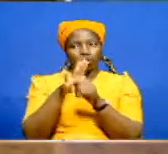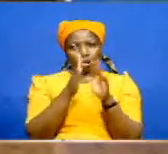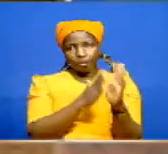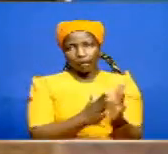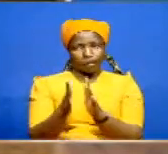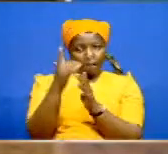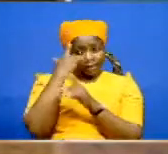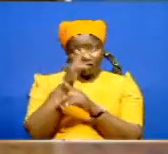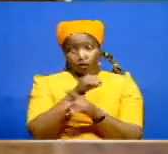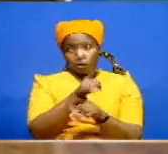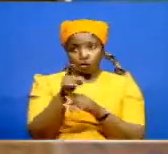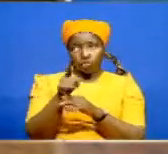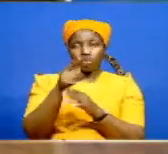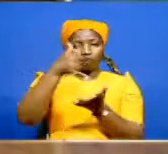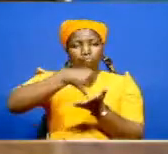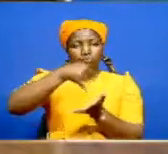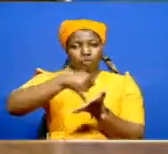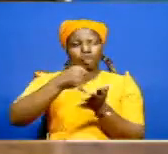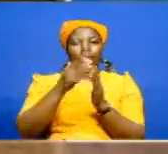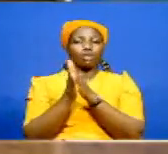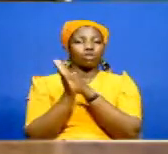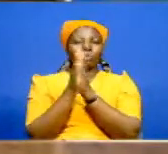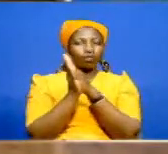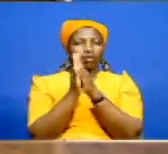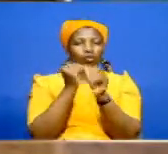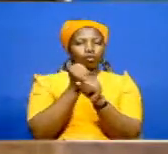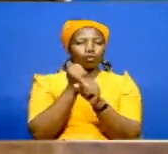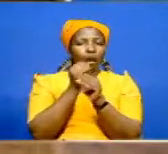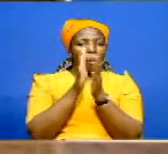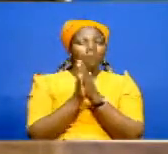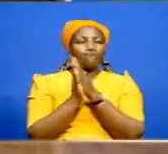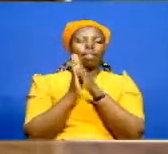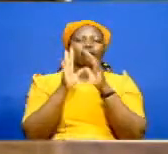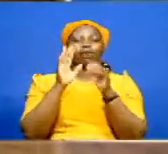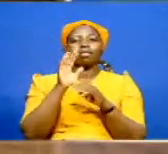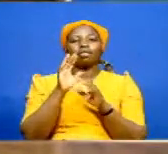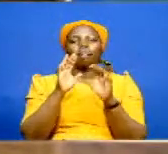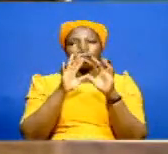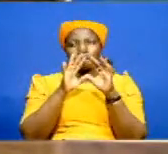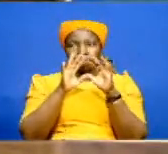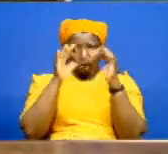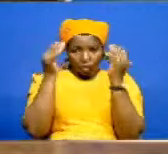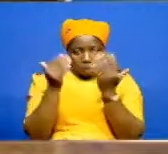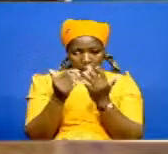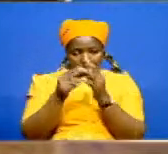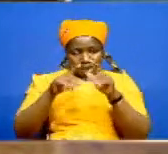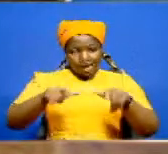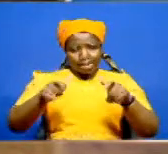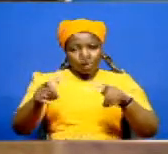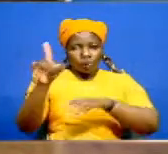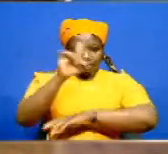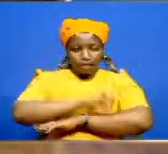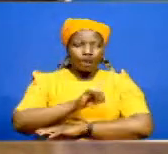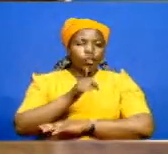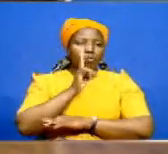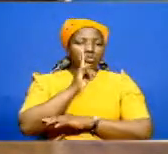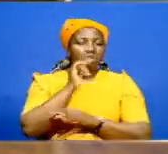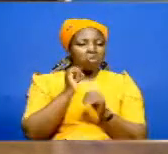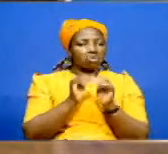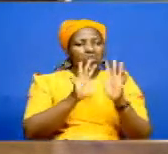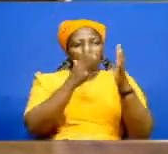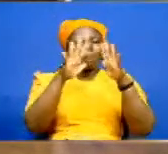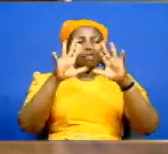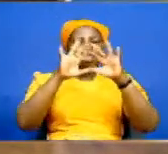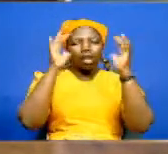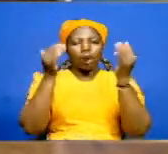you, including stories to do with the World Radio Day tomorrow. Well, we'll be marking the World Radio Day.